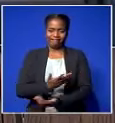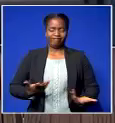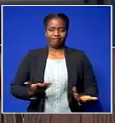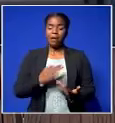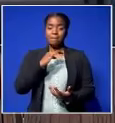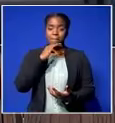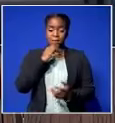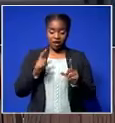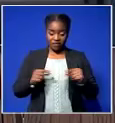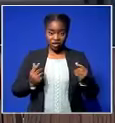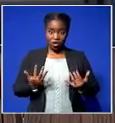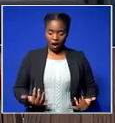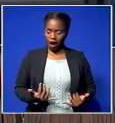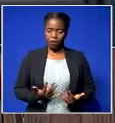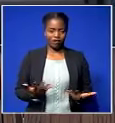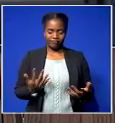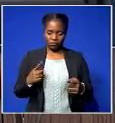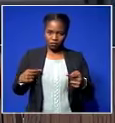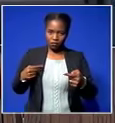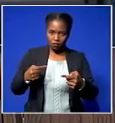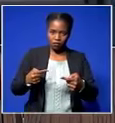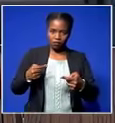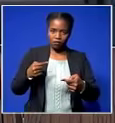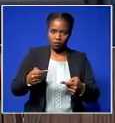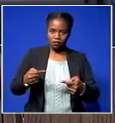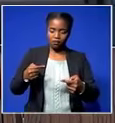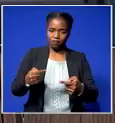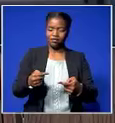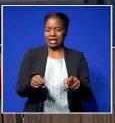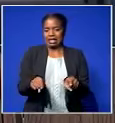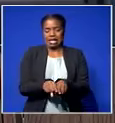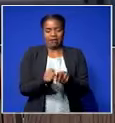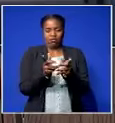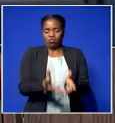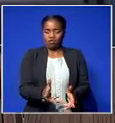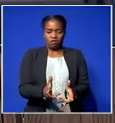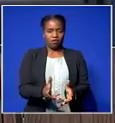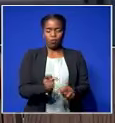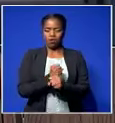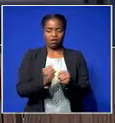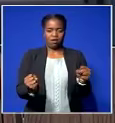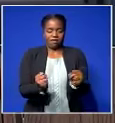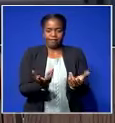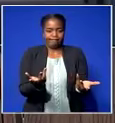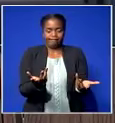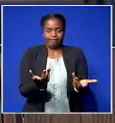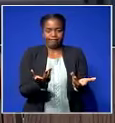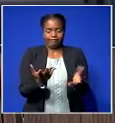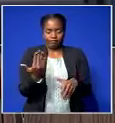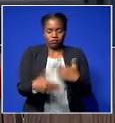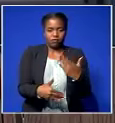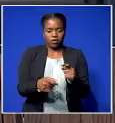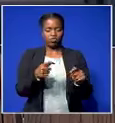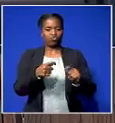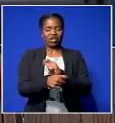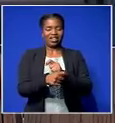ending event. It is rather an ongoing and continuing process which has got no end as